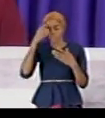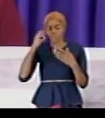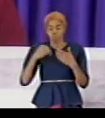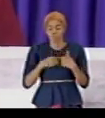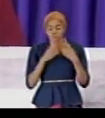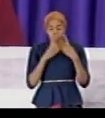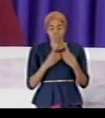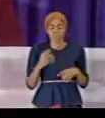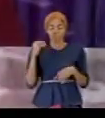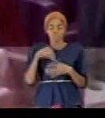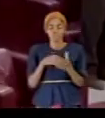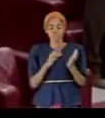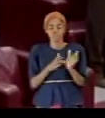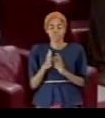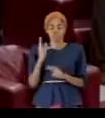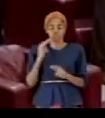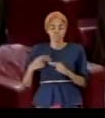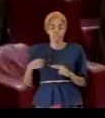In Jesus'